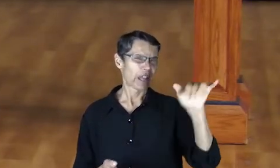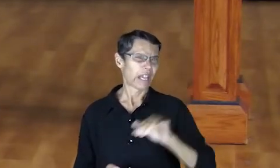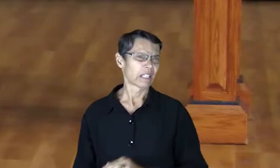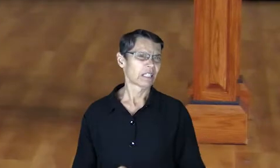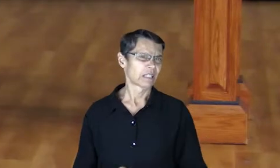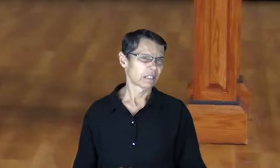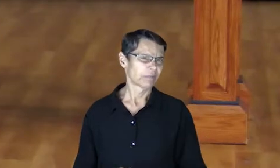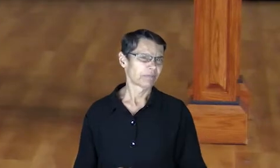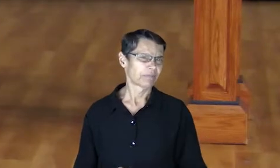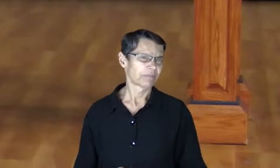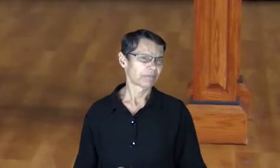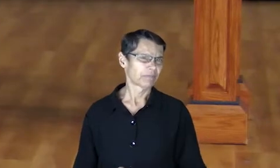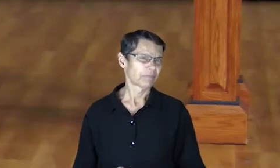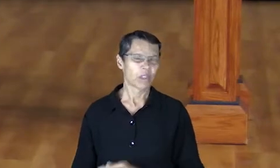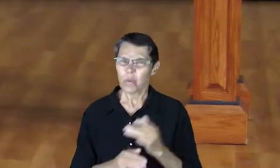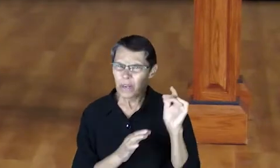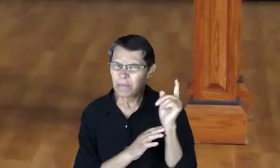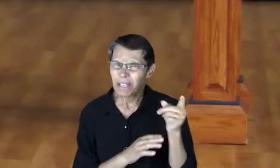this wisdom?